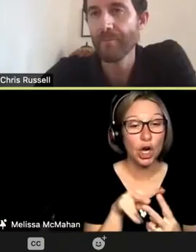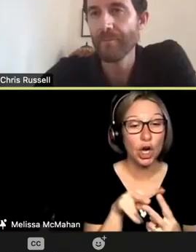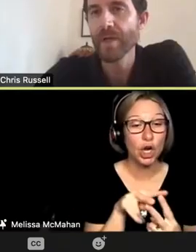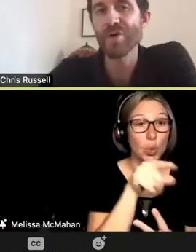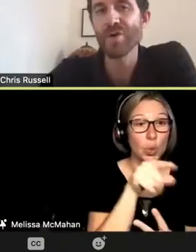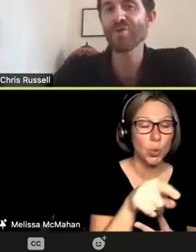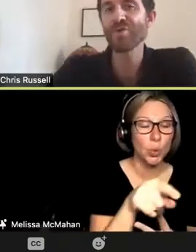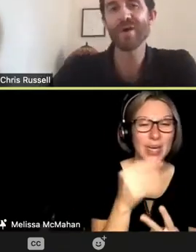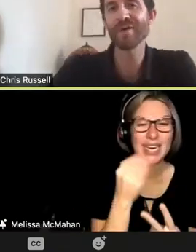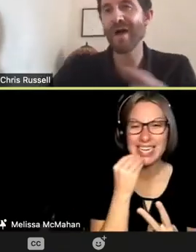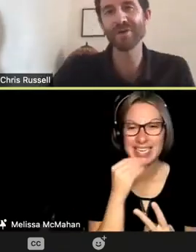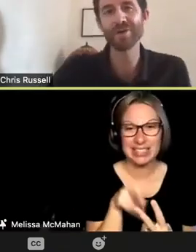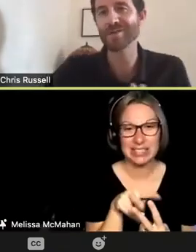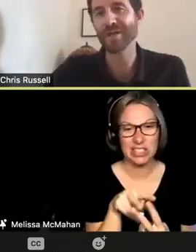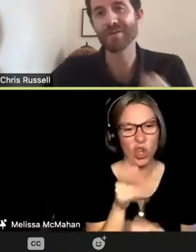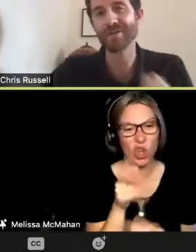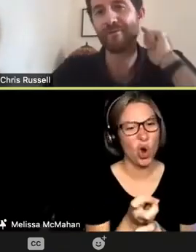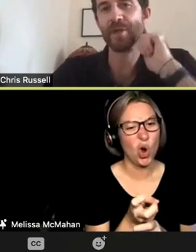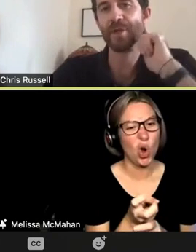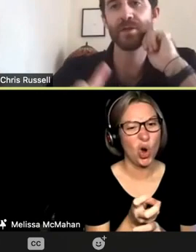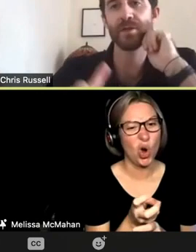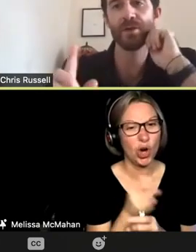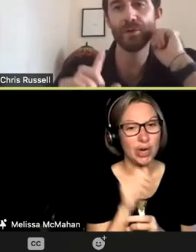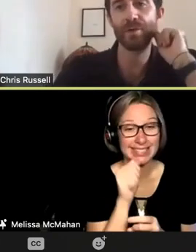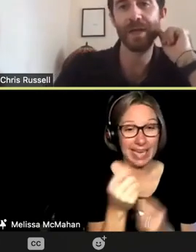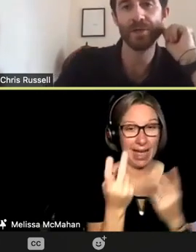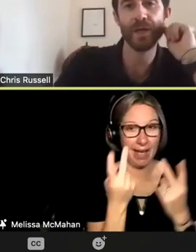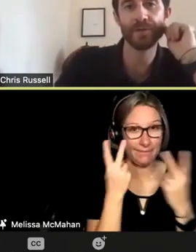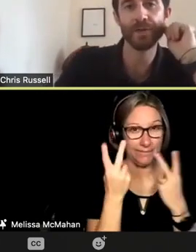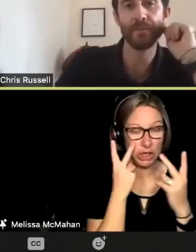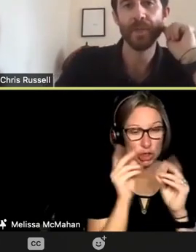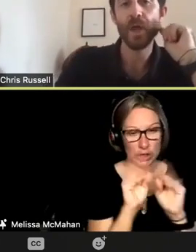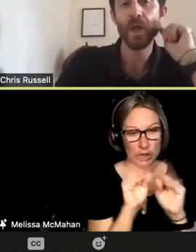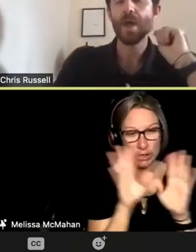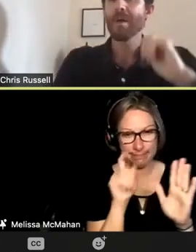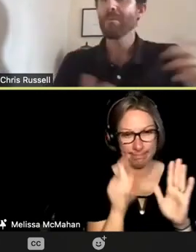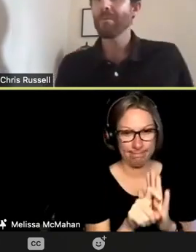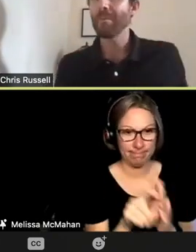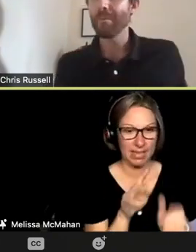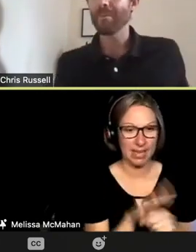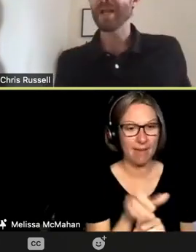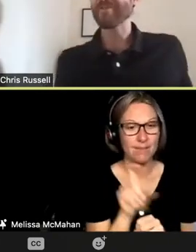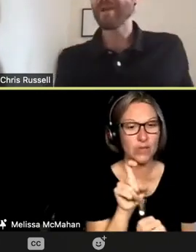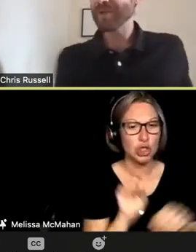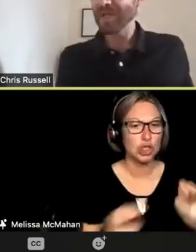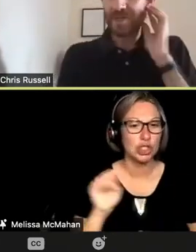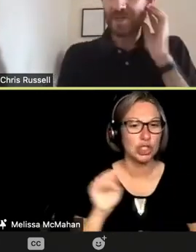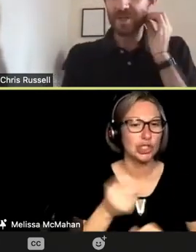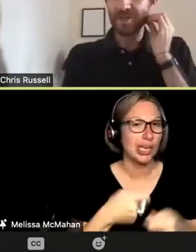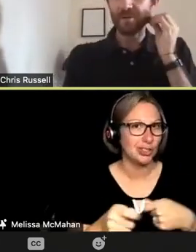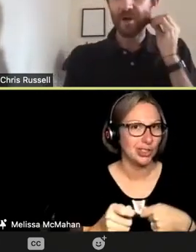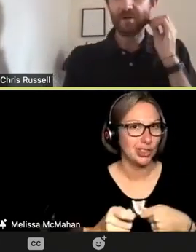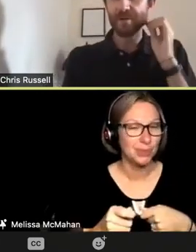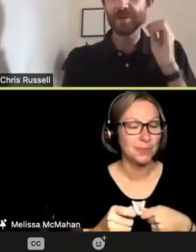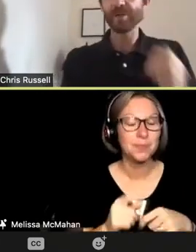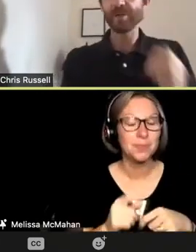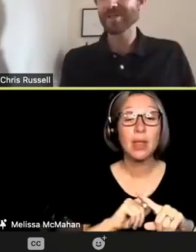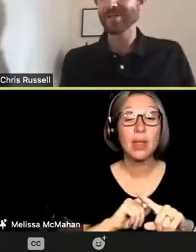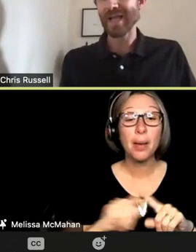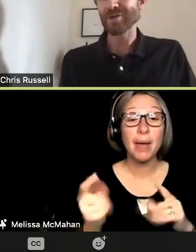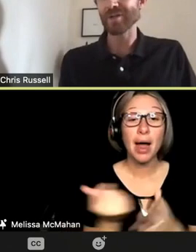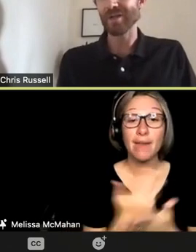hard. So those two are not visually distinct enough from each other. We should make a change there. But from everything we've seen so